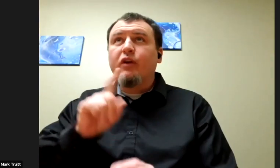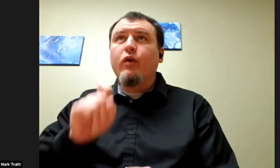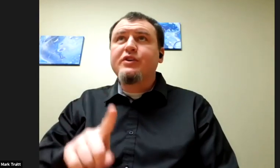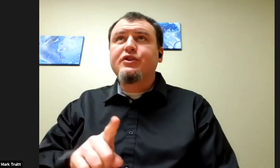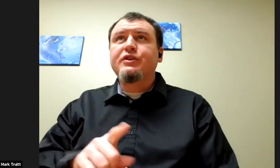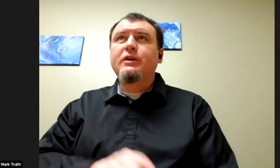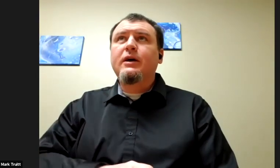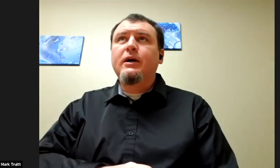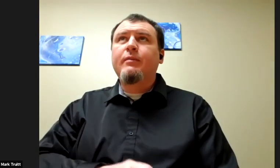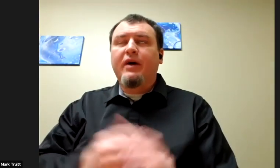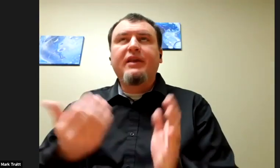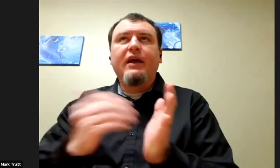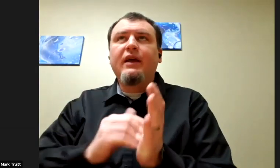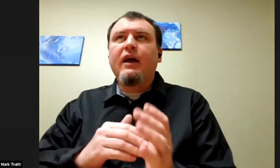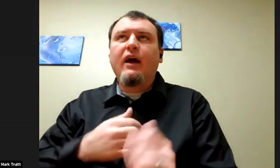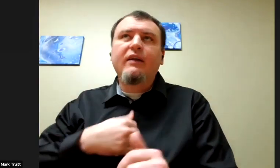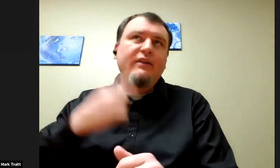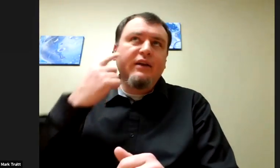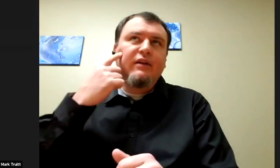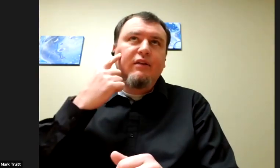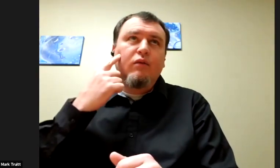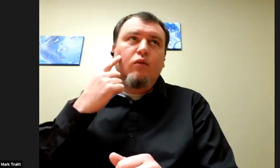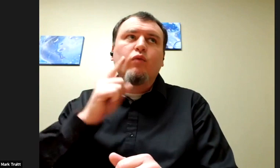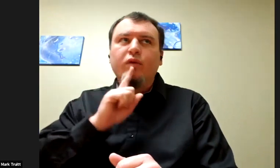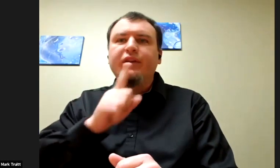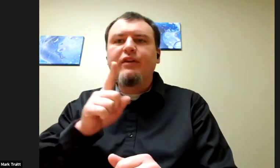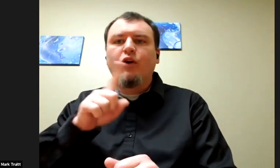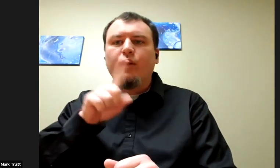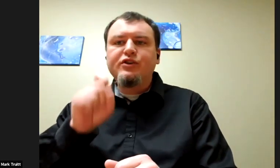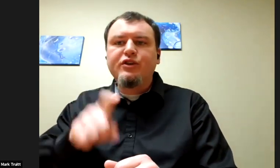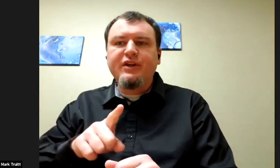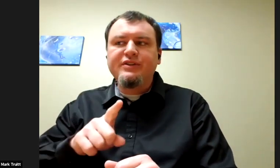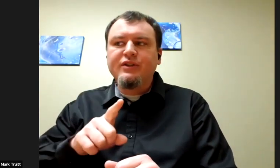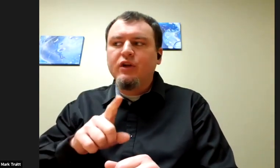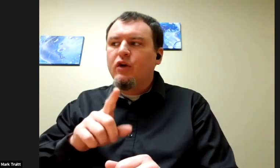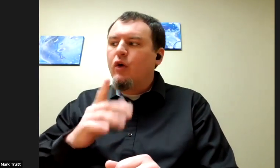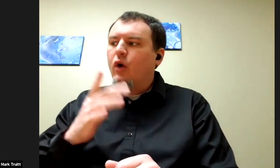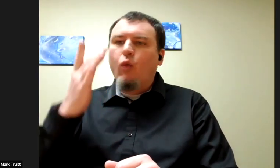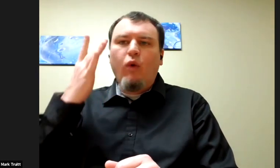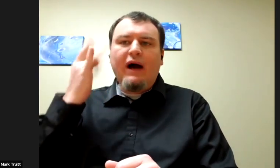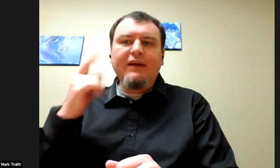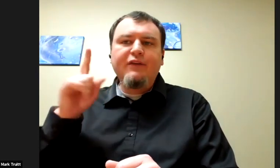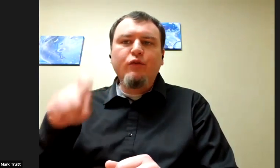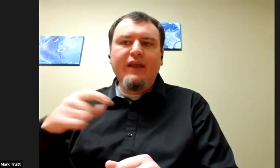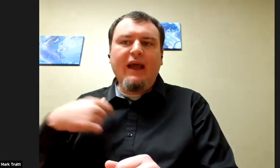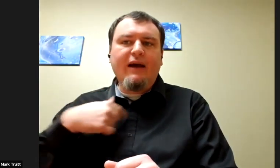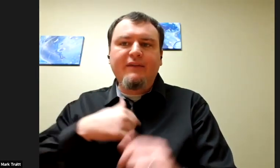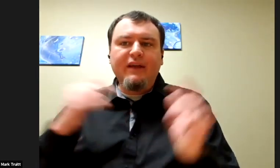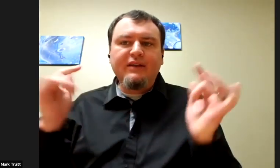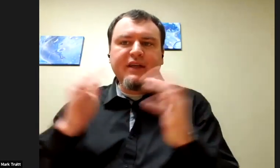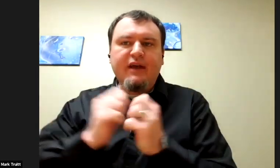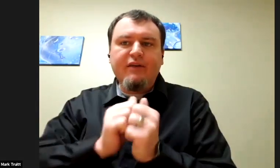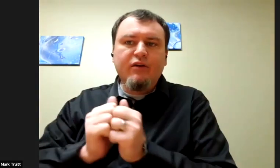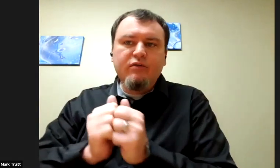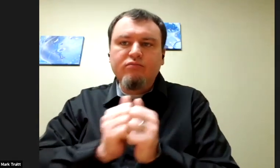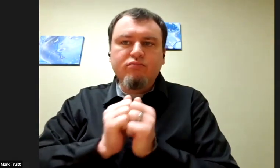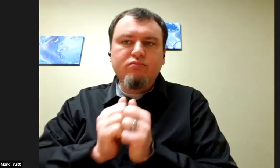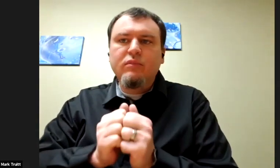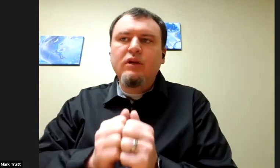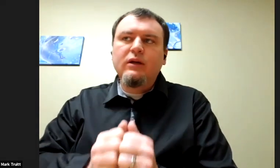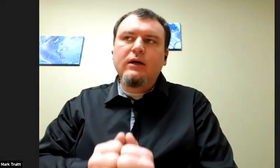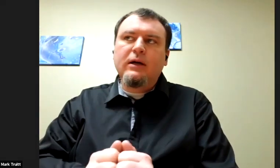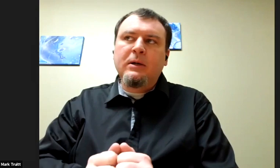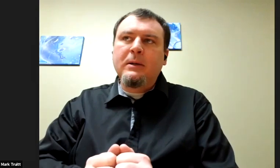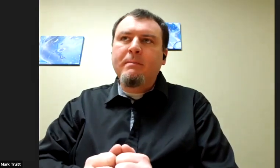It's a great question. Again, I think really the question is, why do we have to get together?